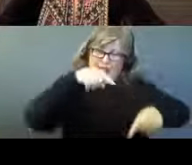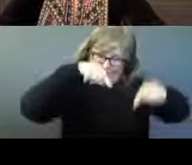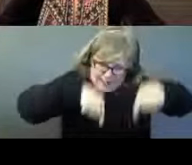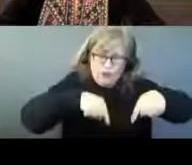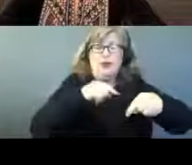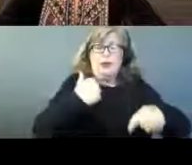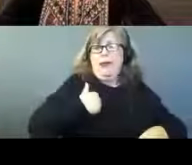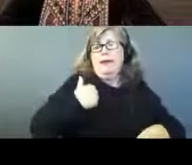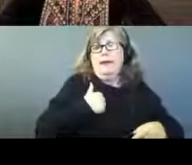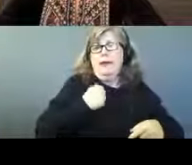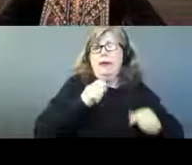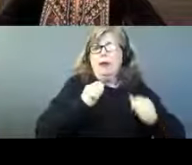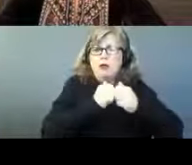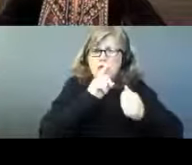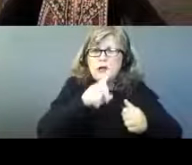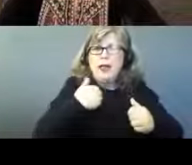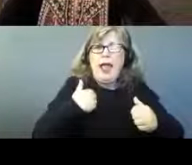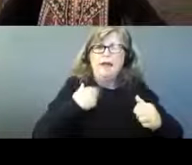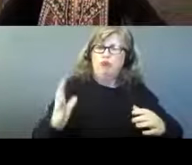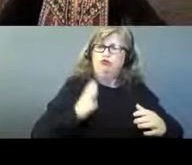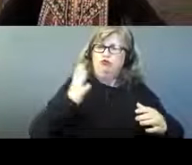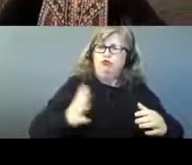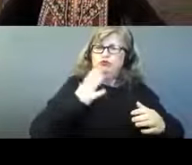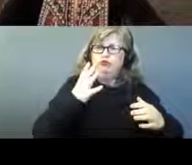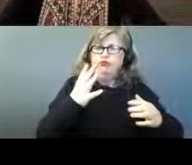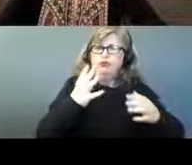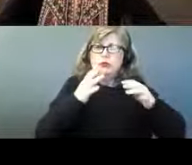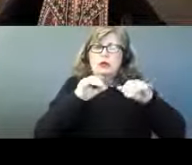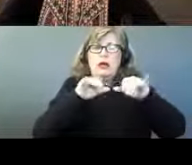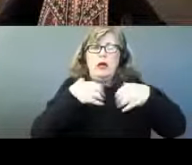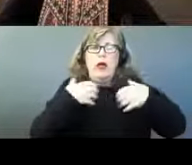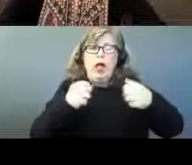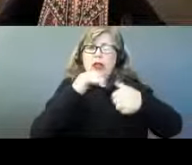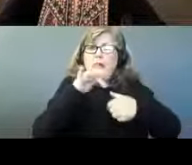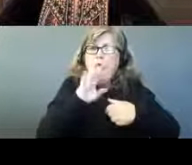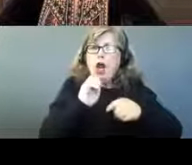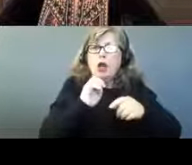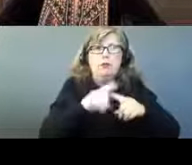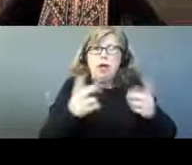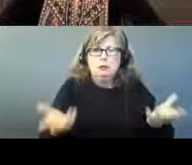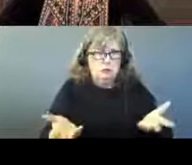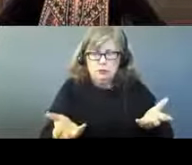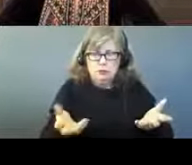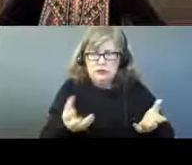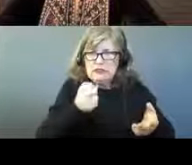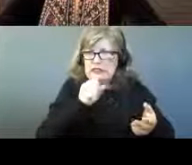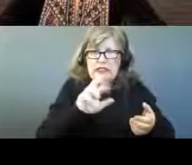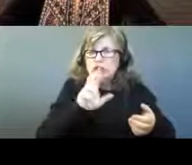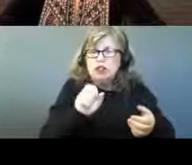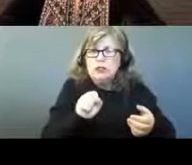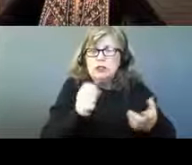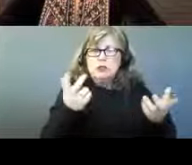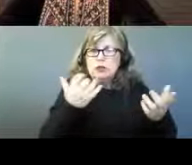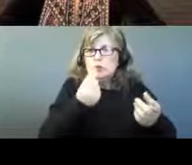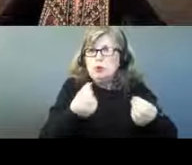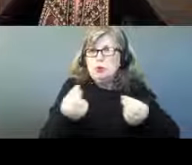and our laws against age discrimination. Yet it happened here, and it will happen again if we don't take the steps to ensure that